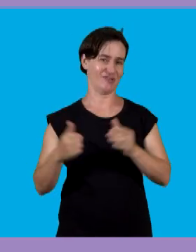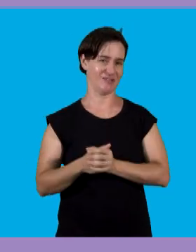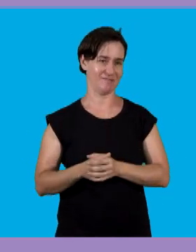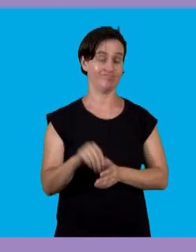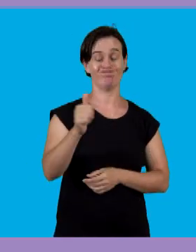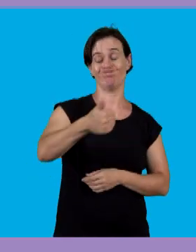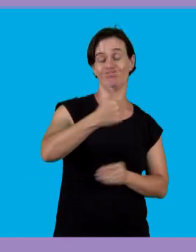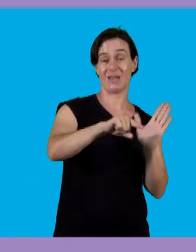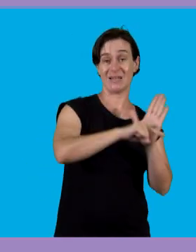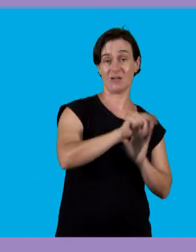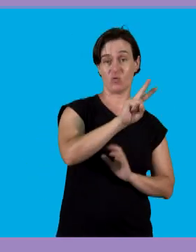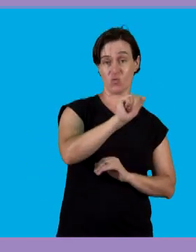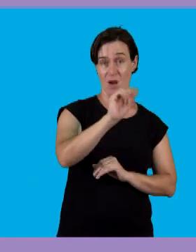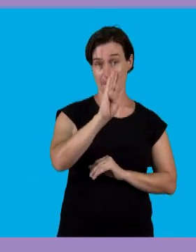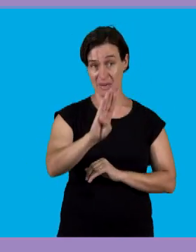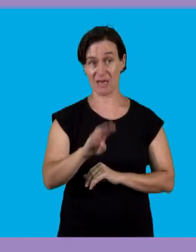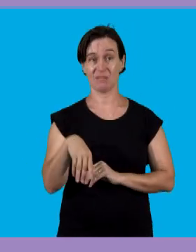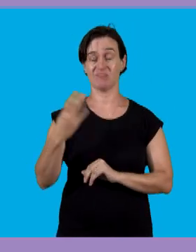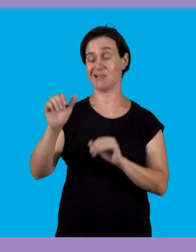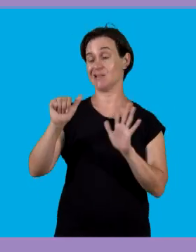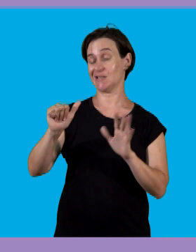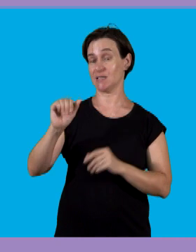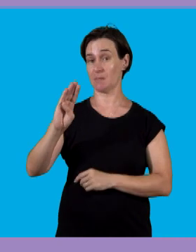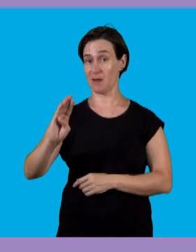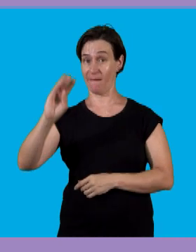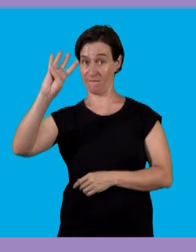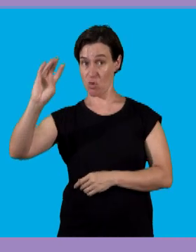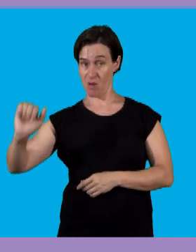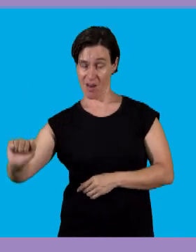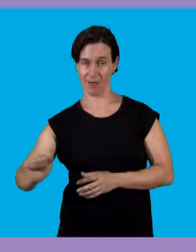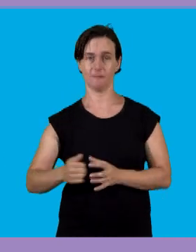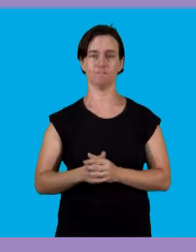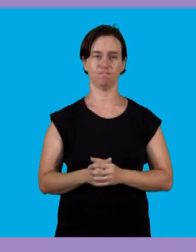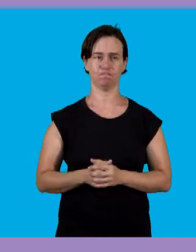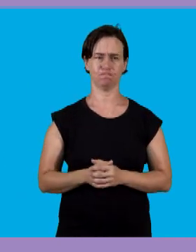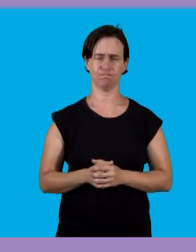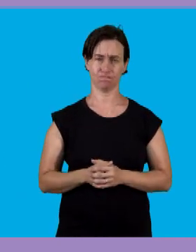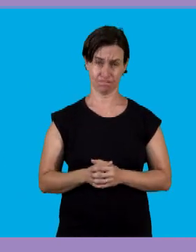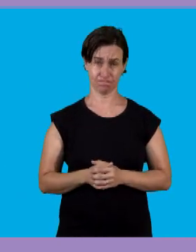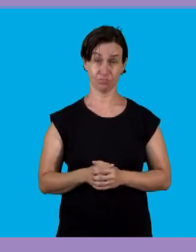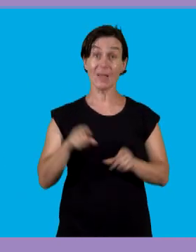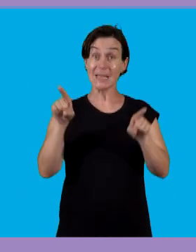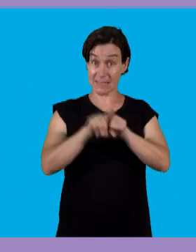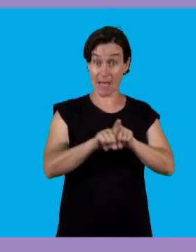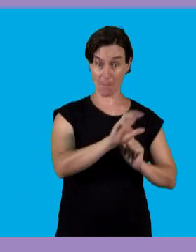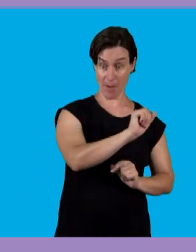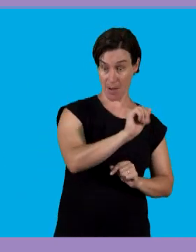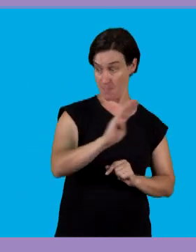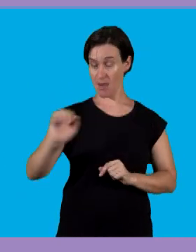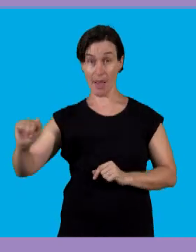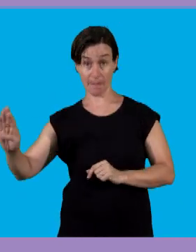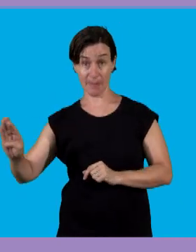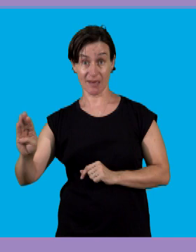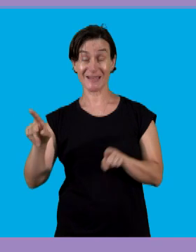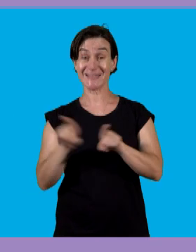Then we have negative 2ab and a 6b exponent 4 and an a. They have the same variables